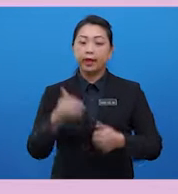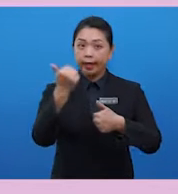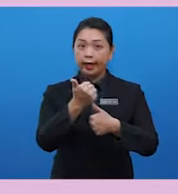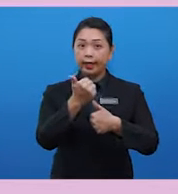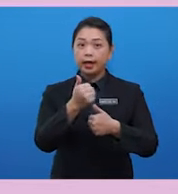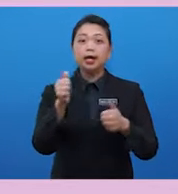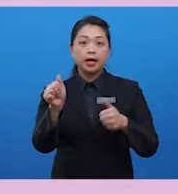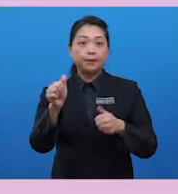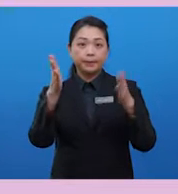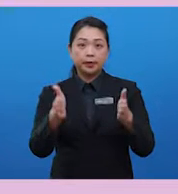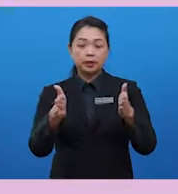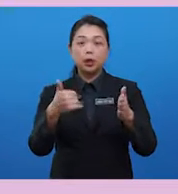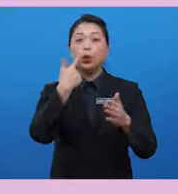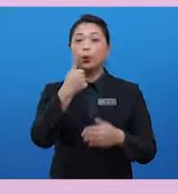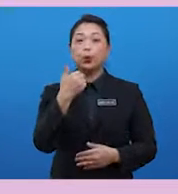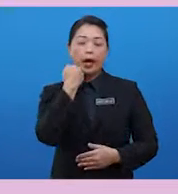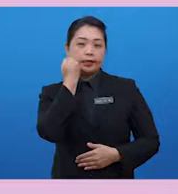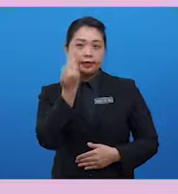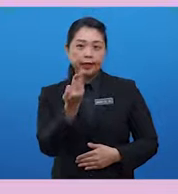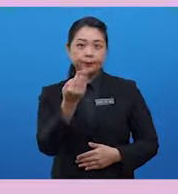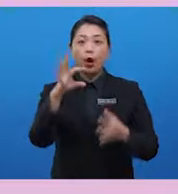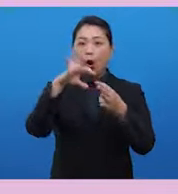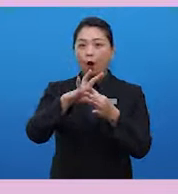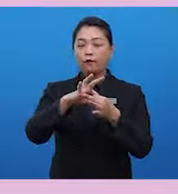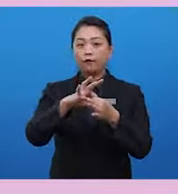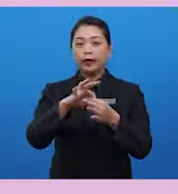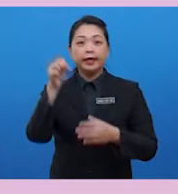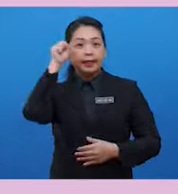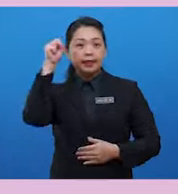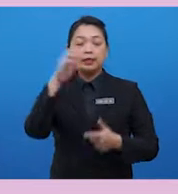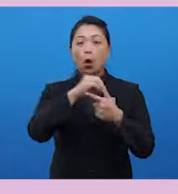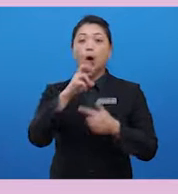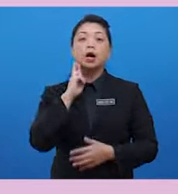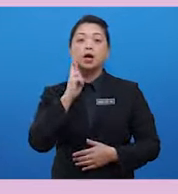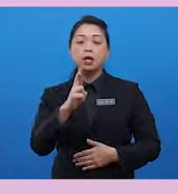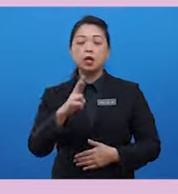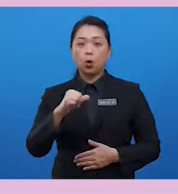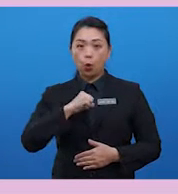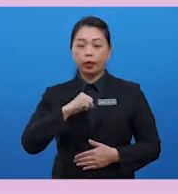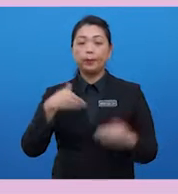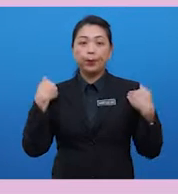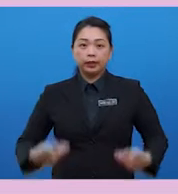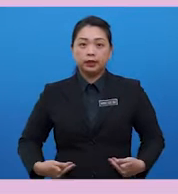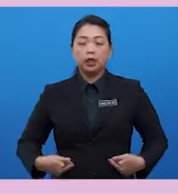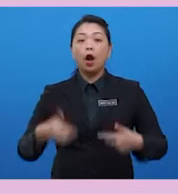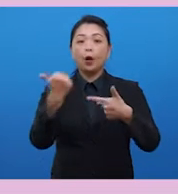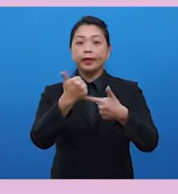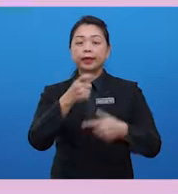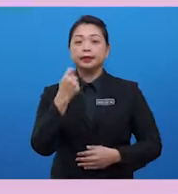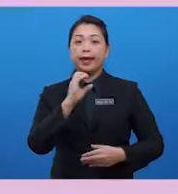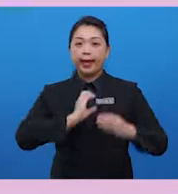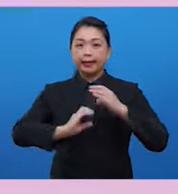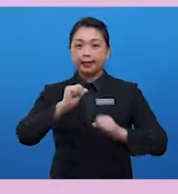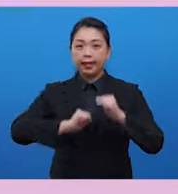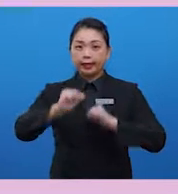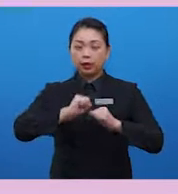Is it a person who is ashamed of his or her own body? Or B. The act